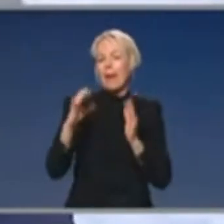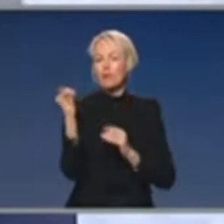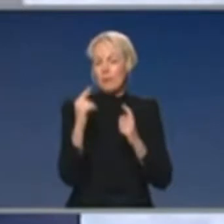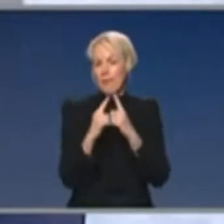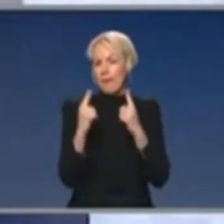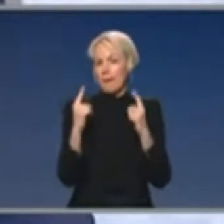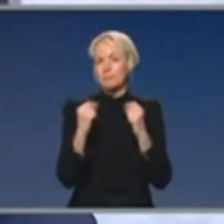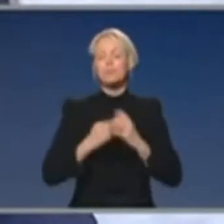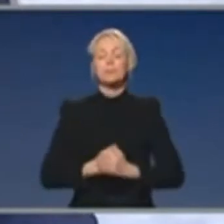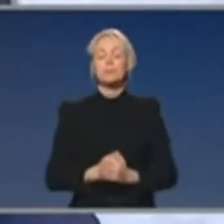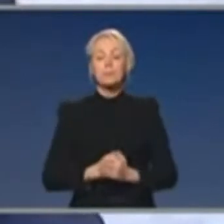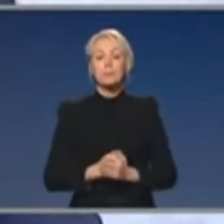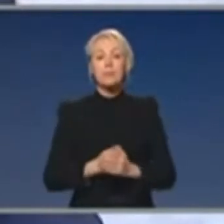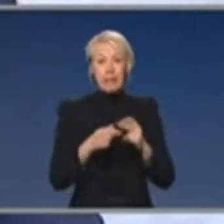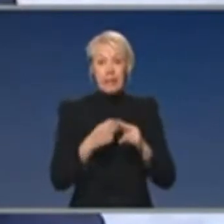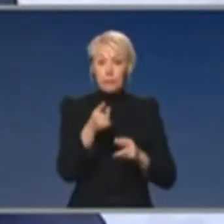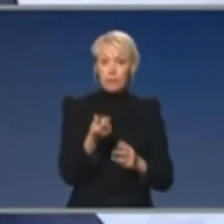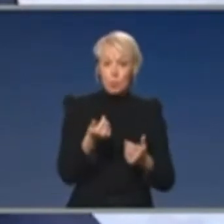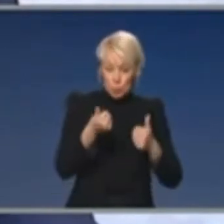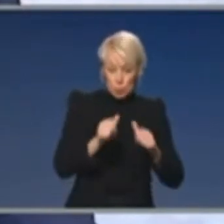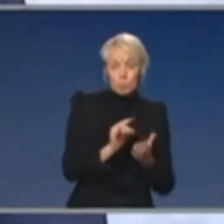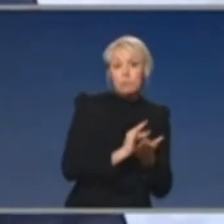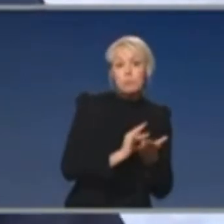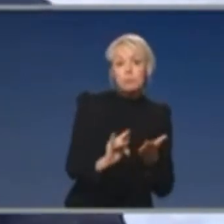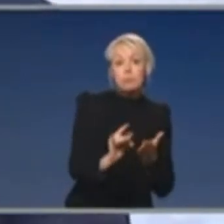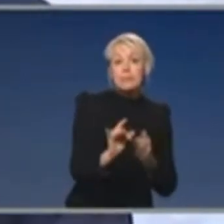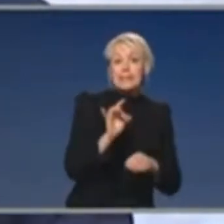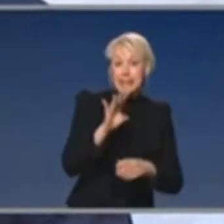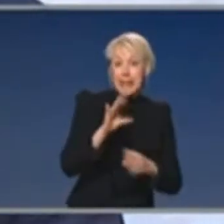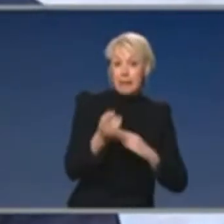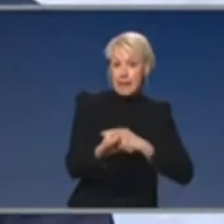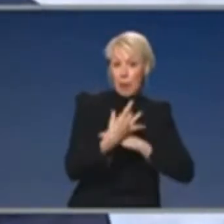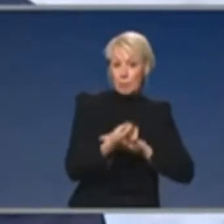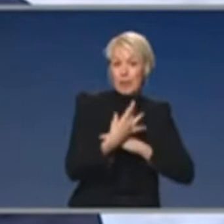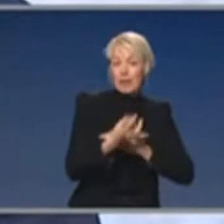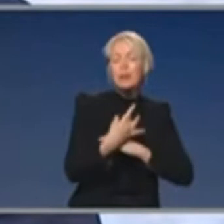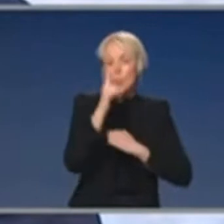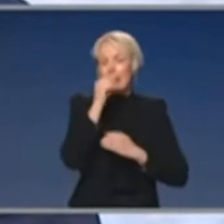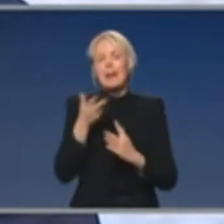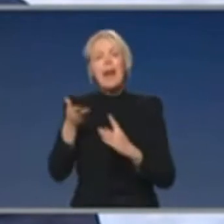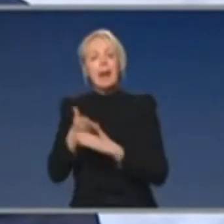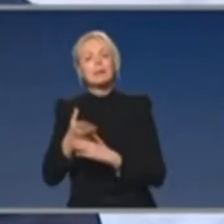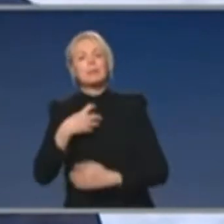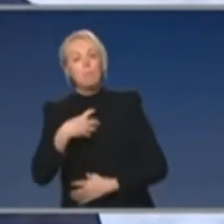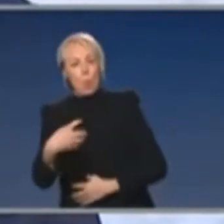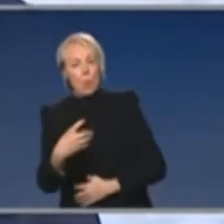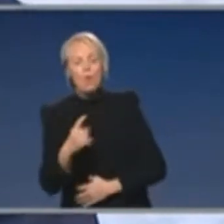pandemic who have used their 10 sessions already in a calendar year, and this applies to all in